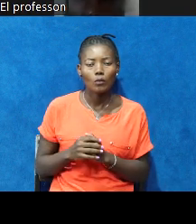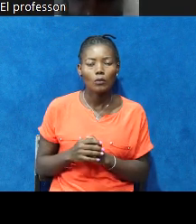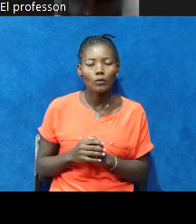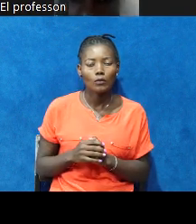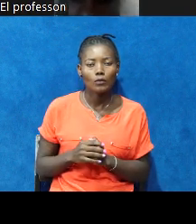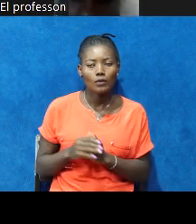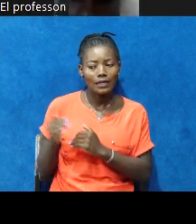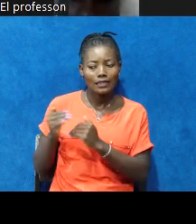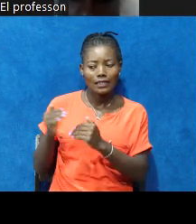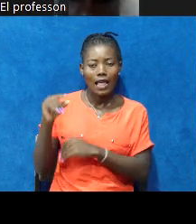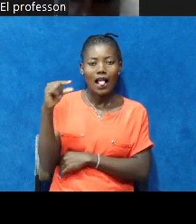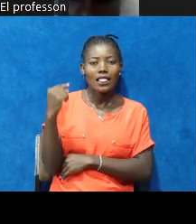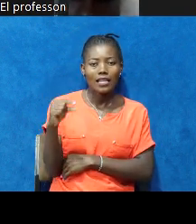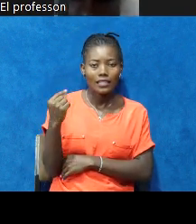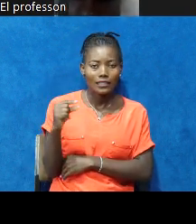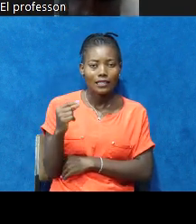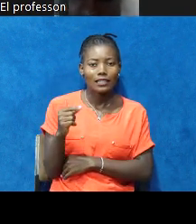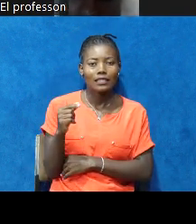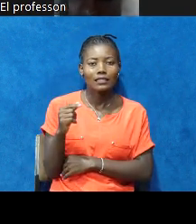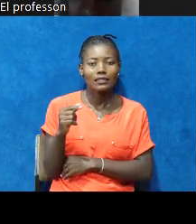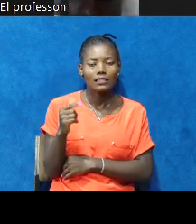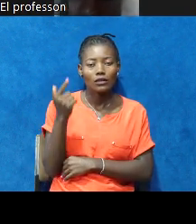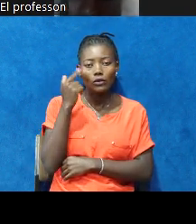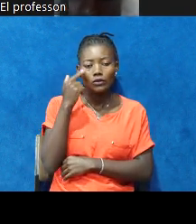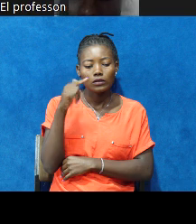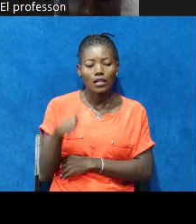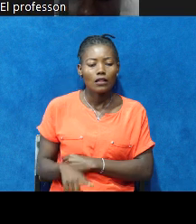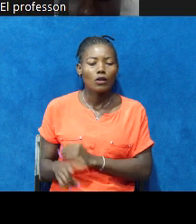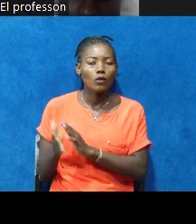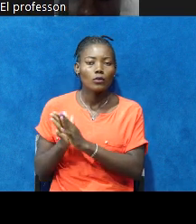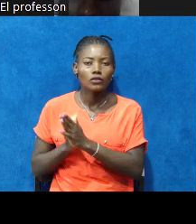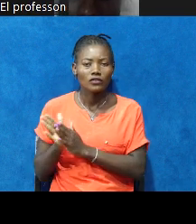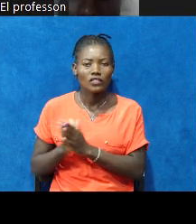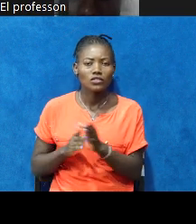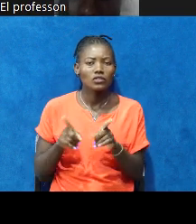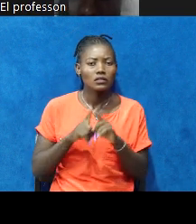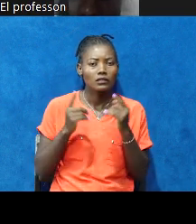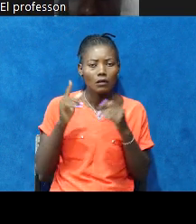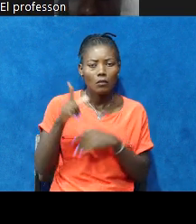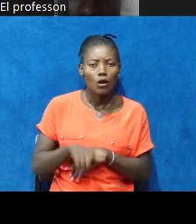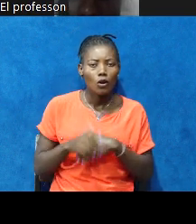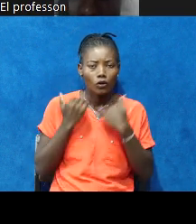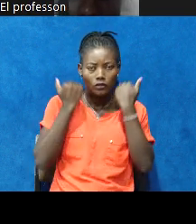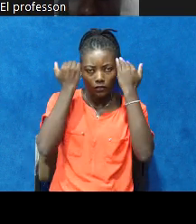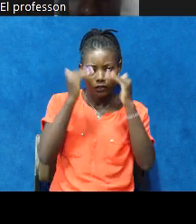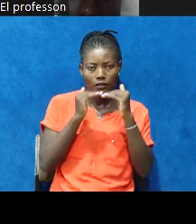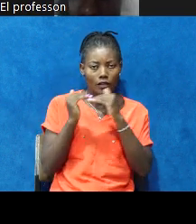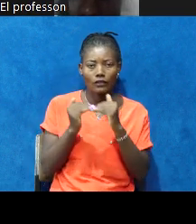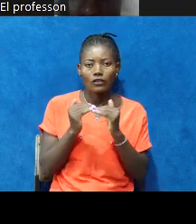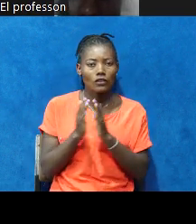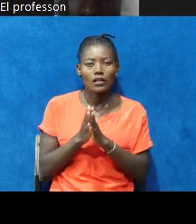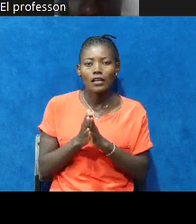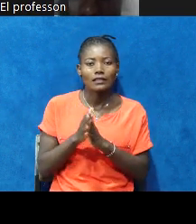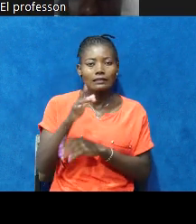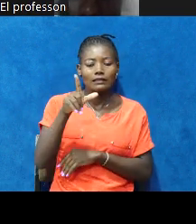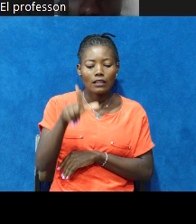Towards the green side is where, you know, there's low motivation, low stress levels, and this is extremely